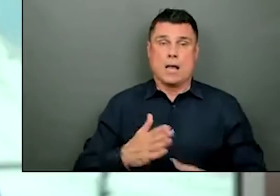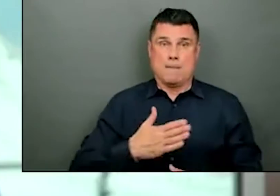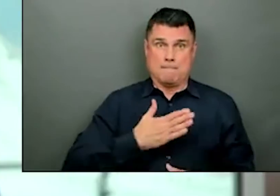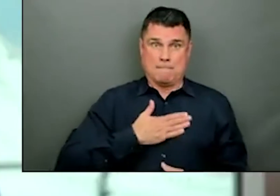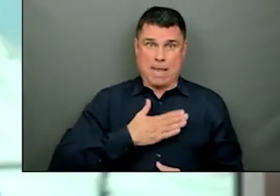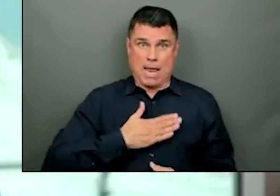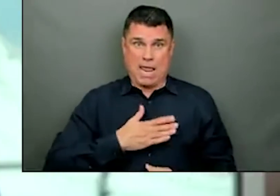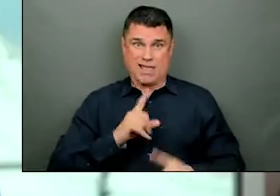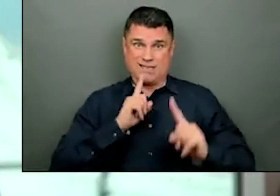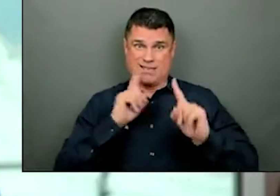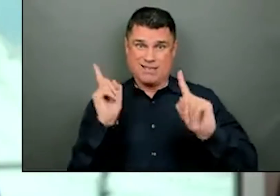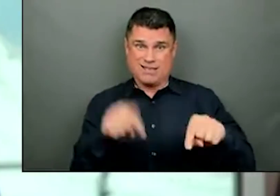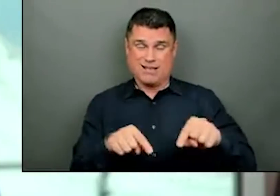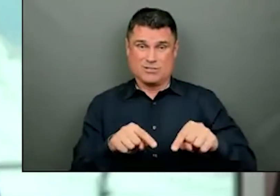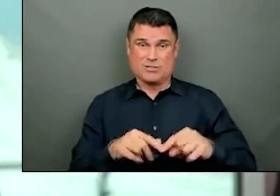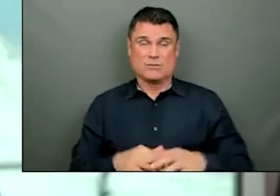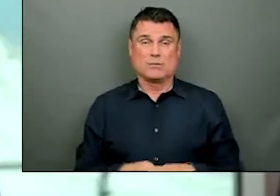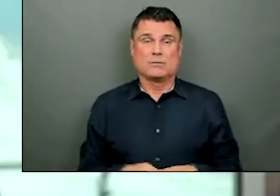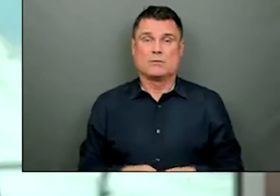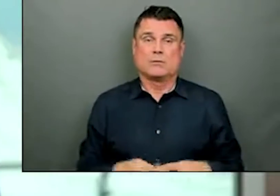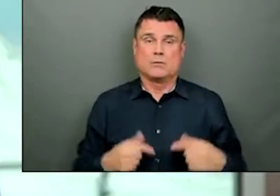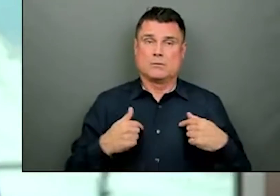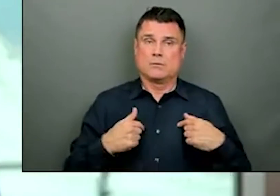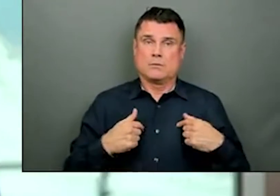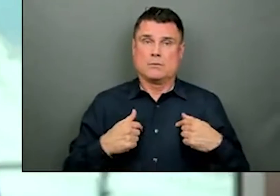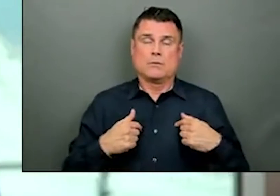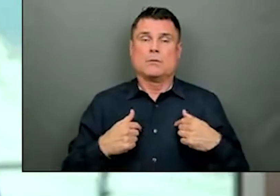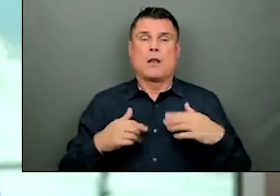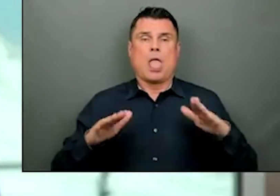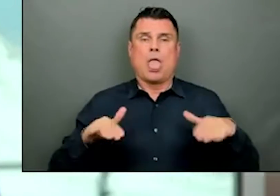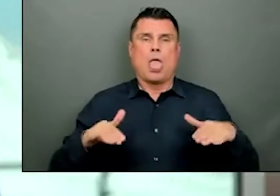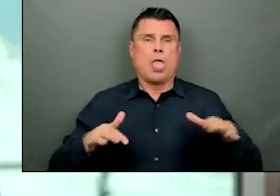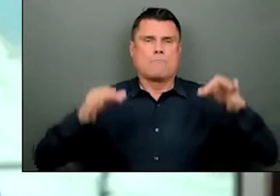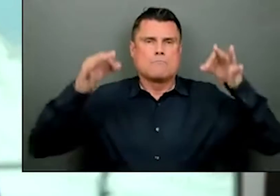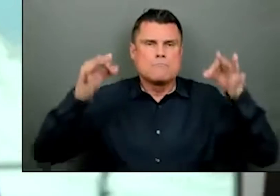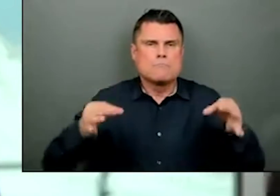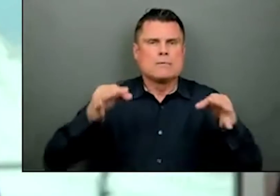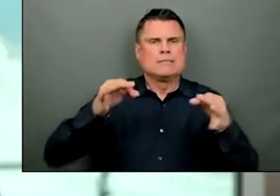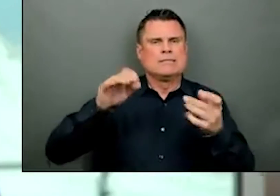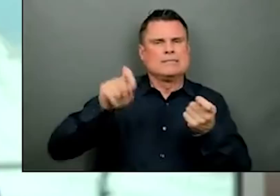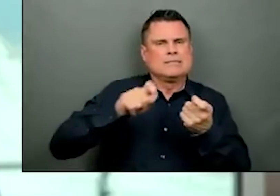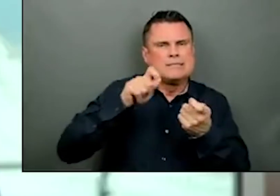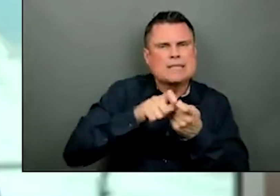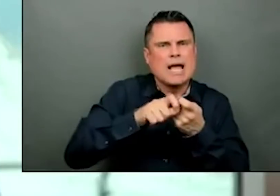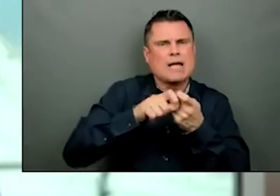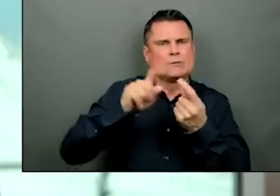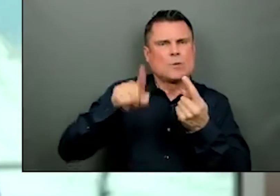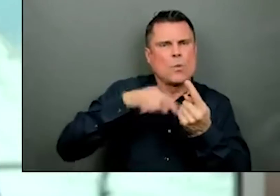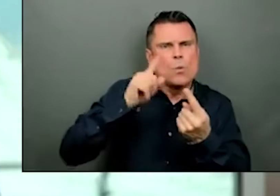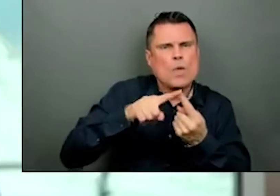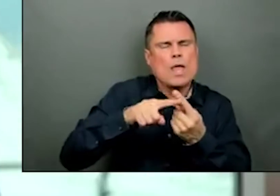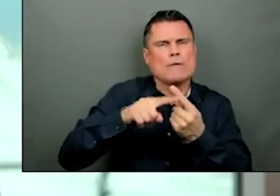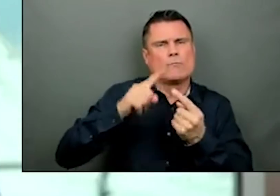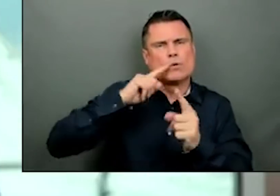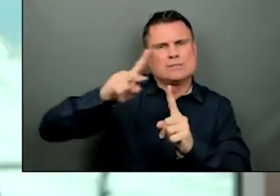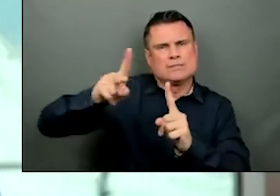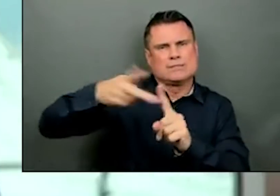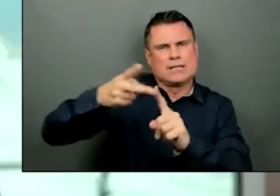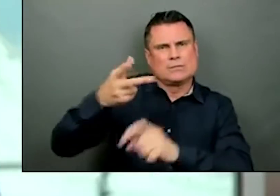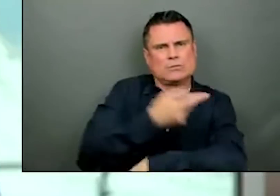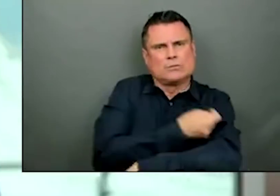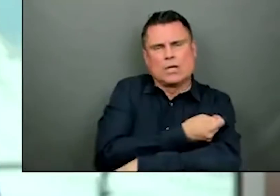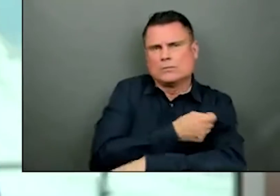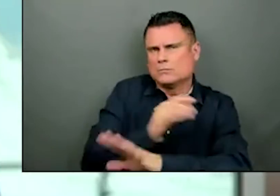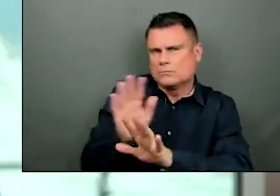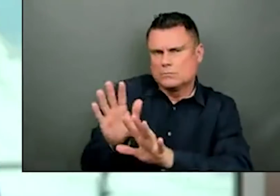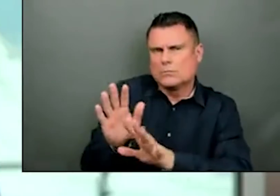best decision about dose 2. And this is something as well that we're collaborating around the world to best understand.